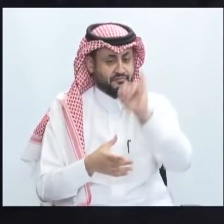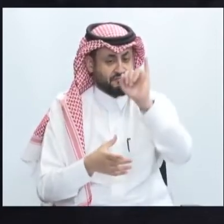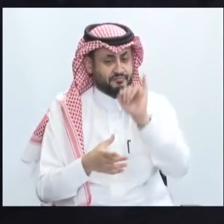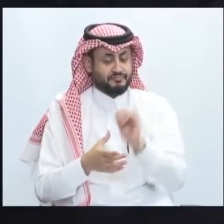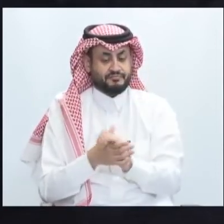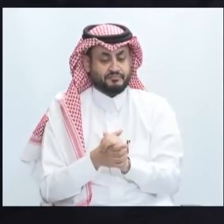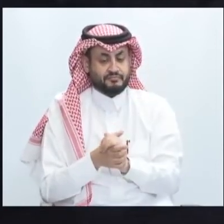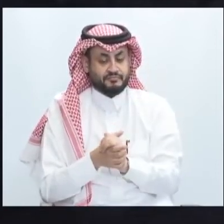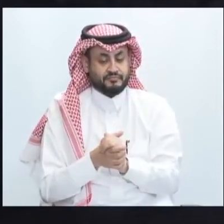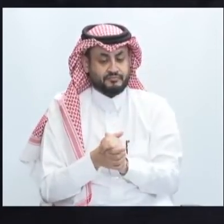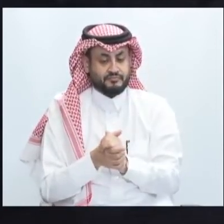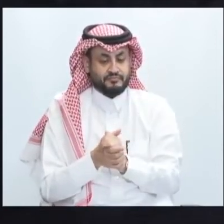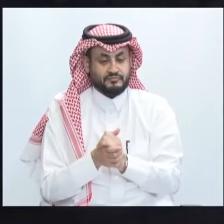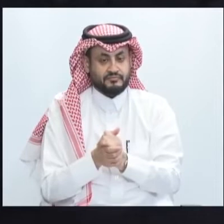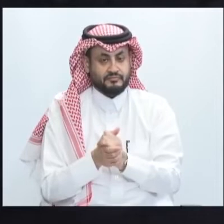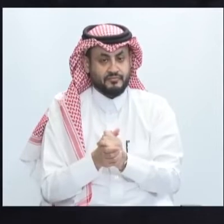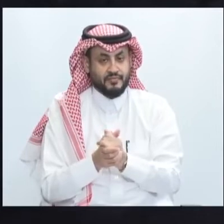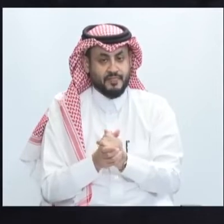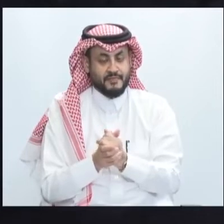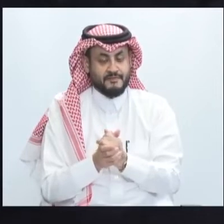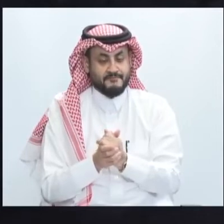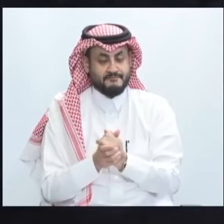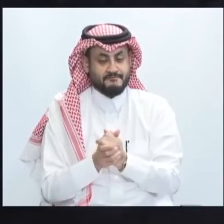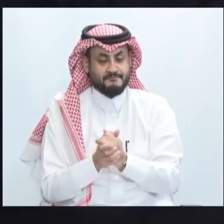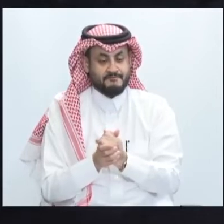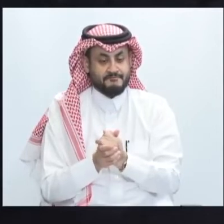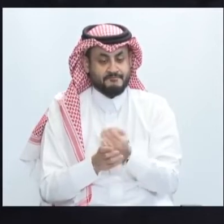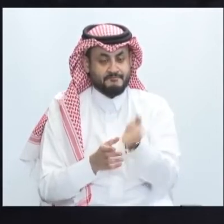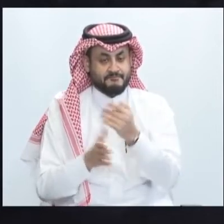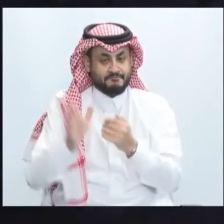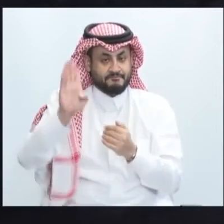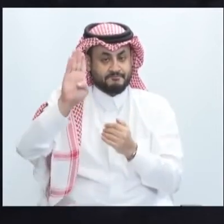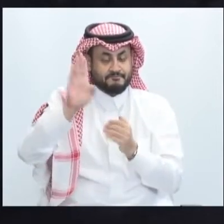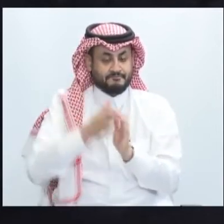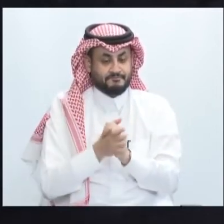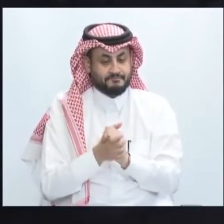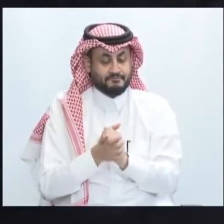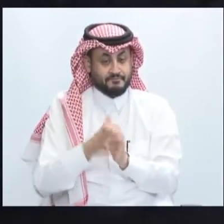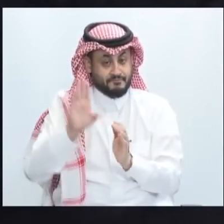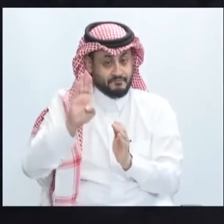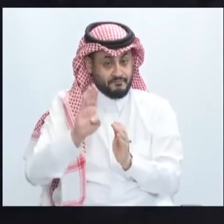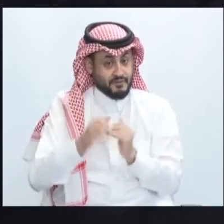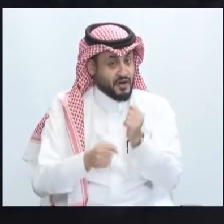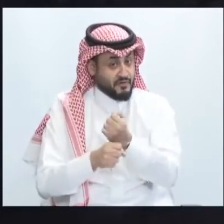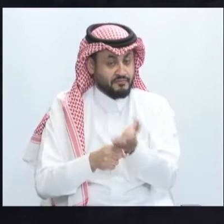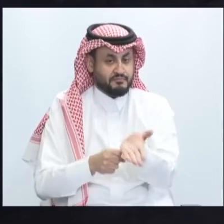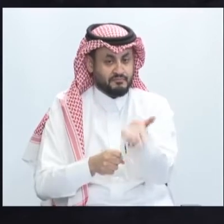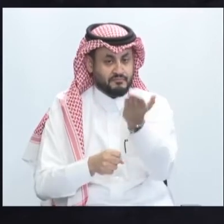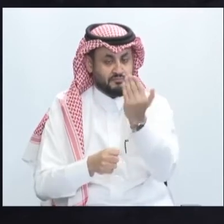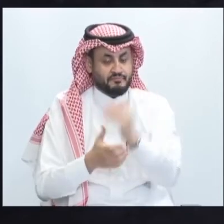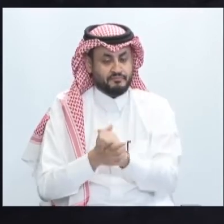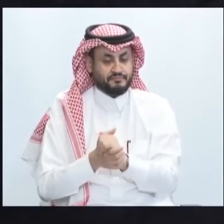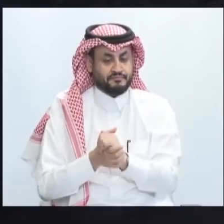short. Short. Excellent. Okay, now A. B. Yes, stand up. Stand up. Excellent. Okay.